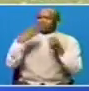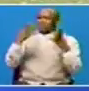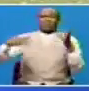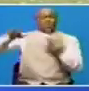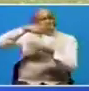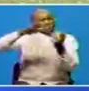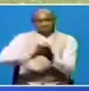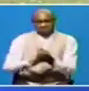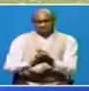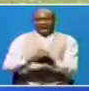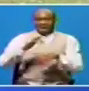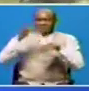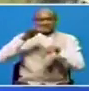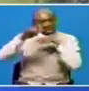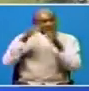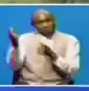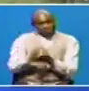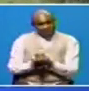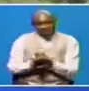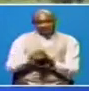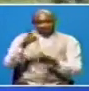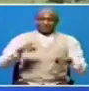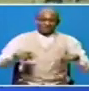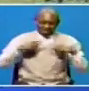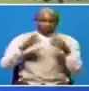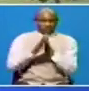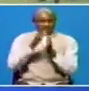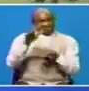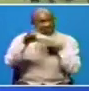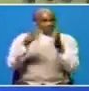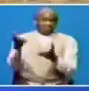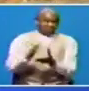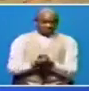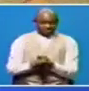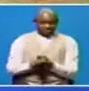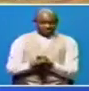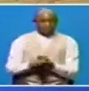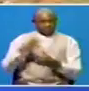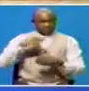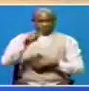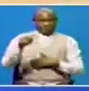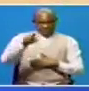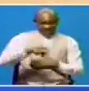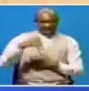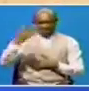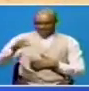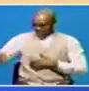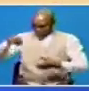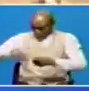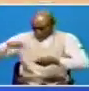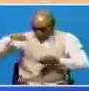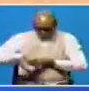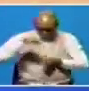further affecting domestic animals that have coexisted with wildlife for decades. Locals collect the carrier bags